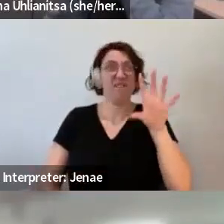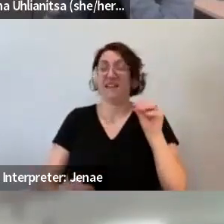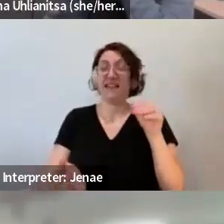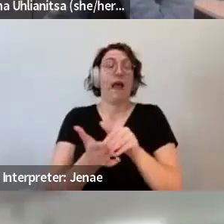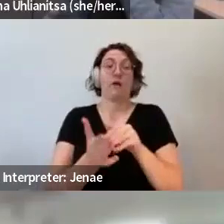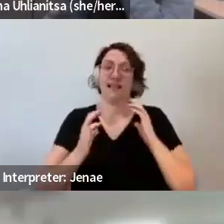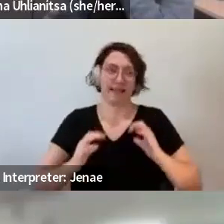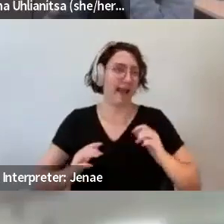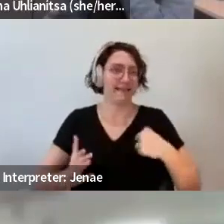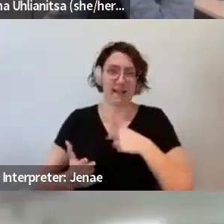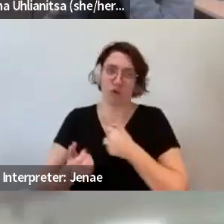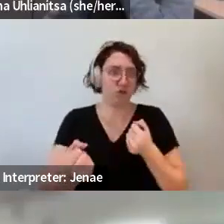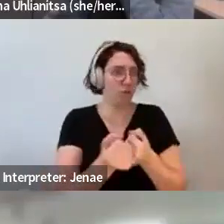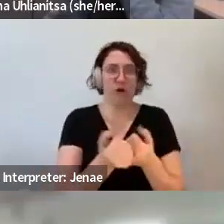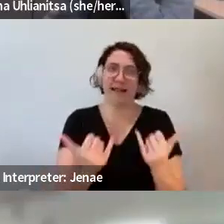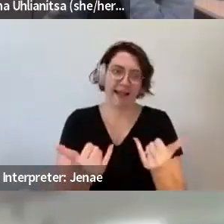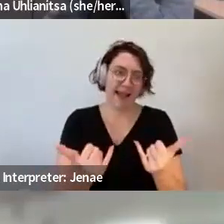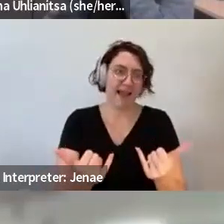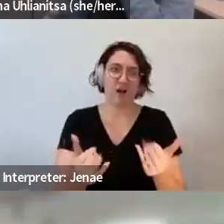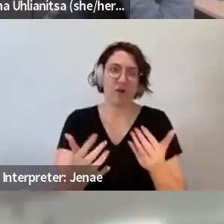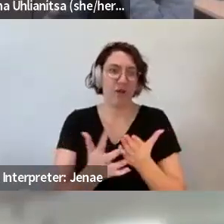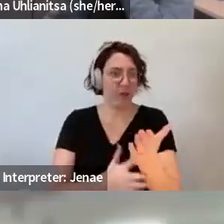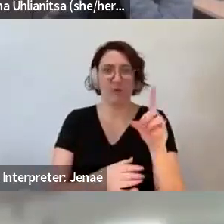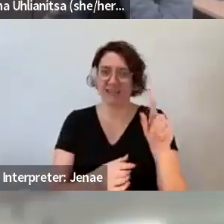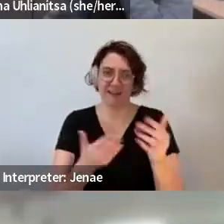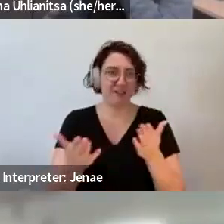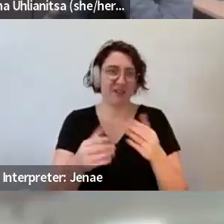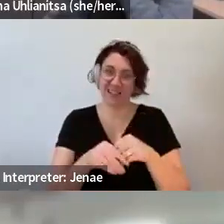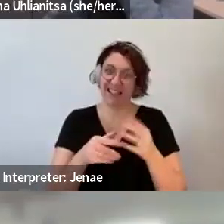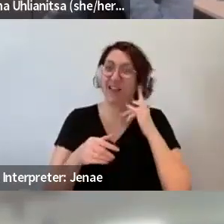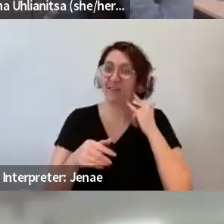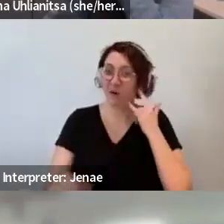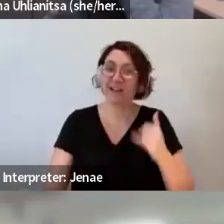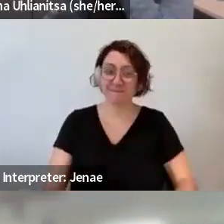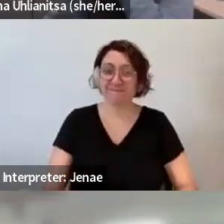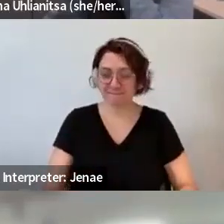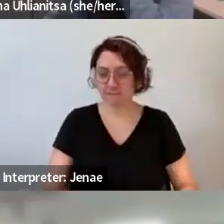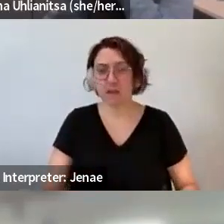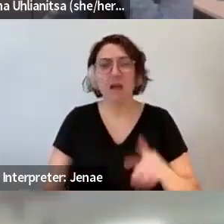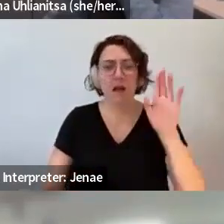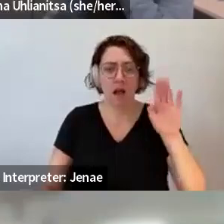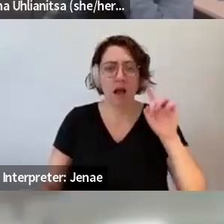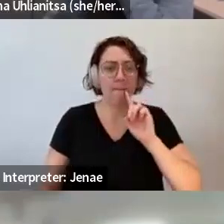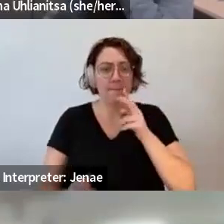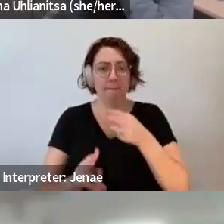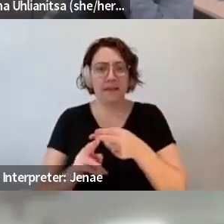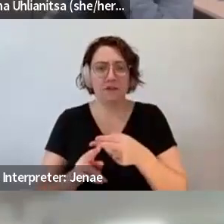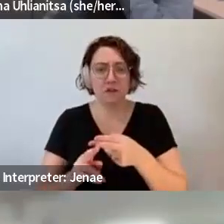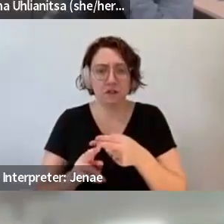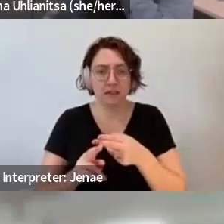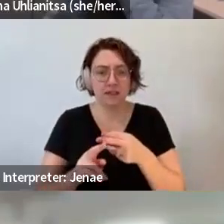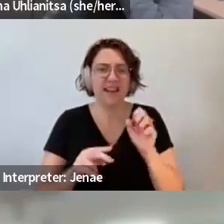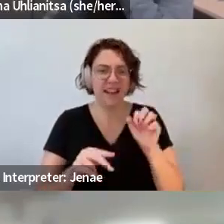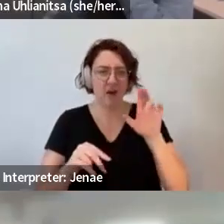serving now through, disability services in California. So can I just mention something, John? So for the Please.